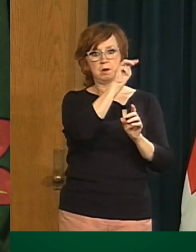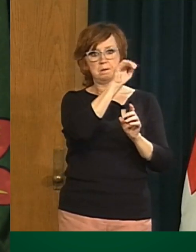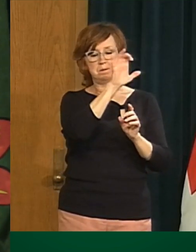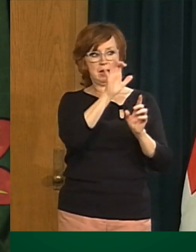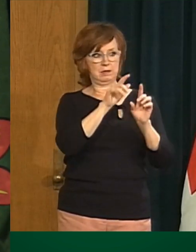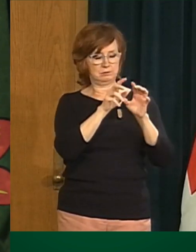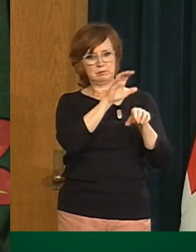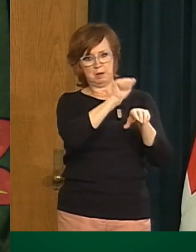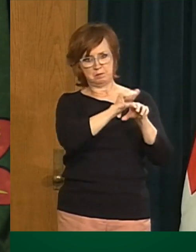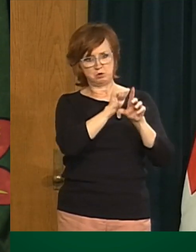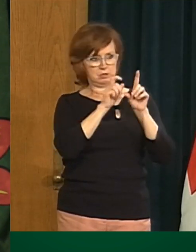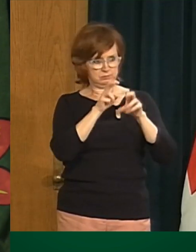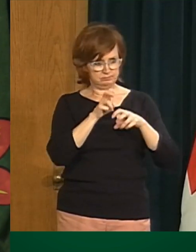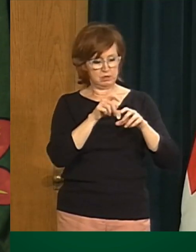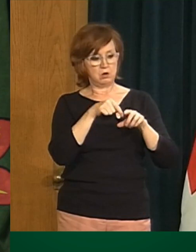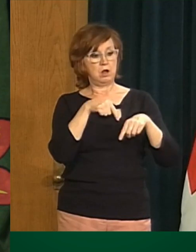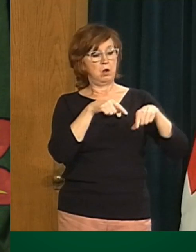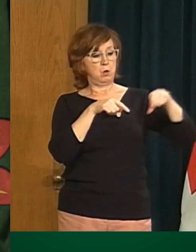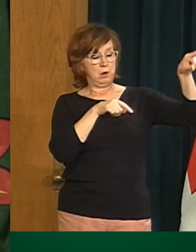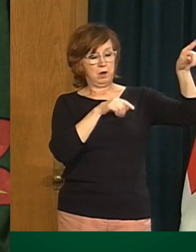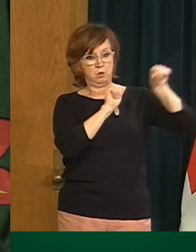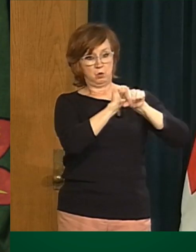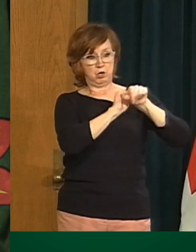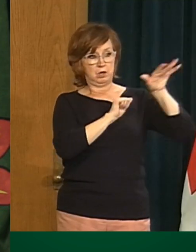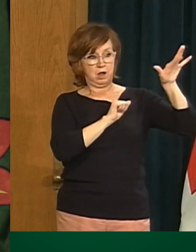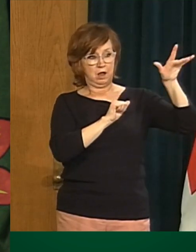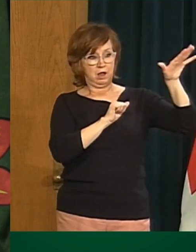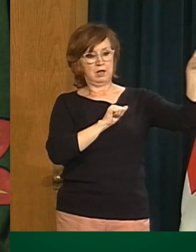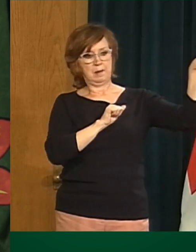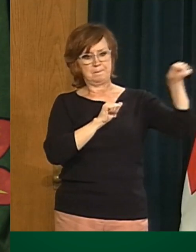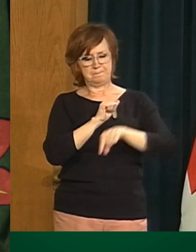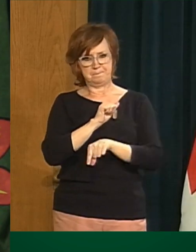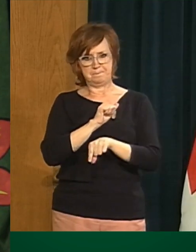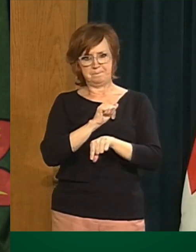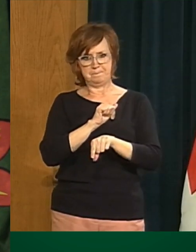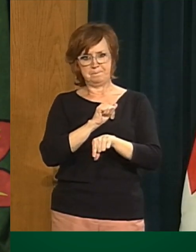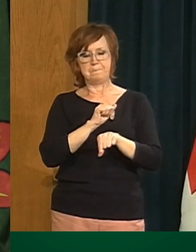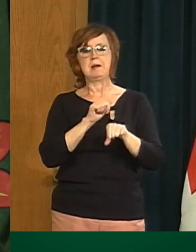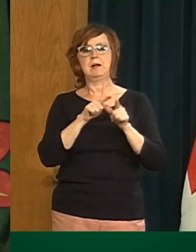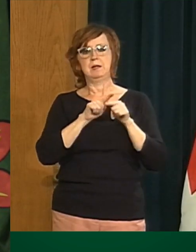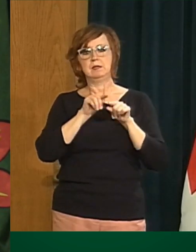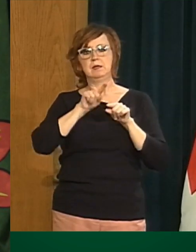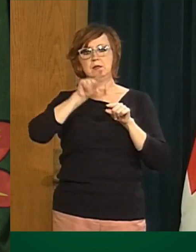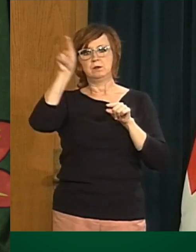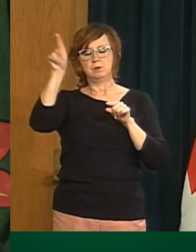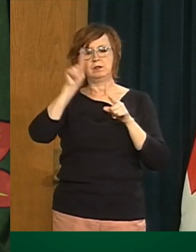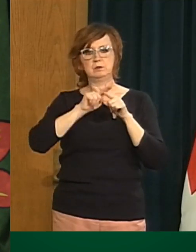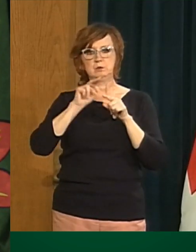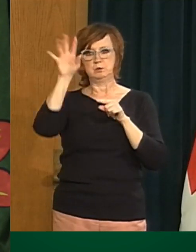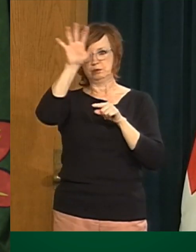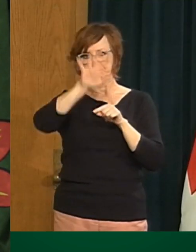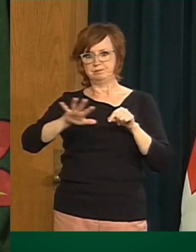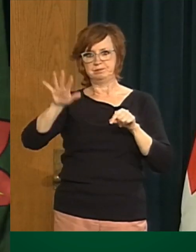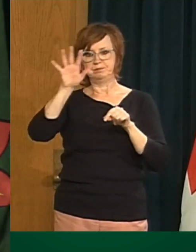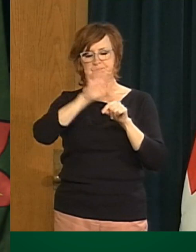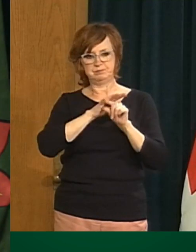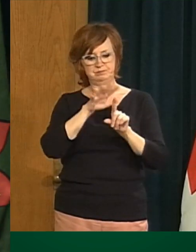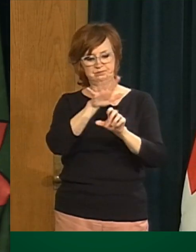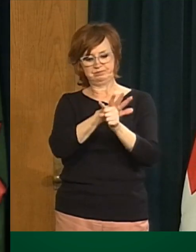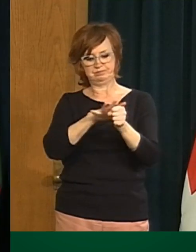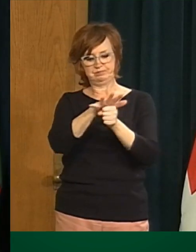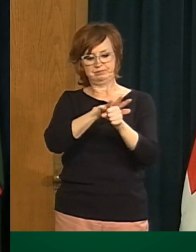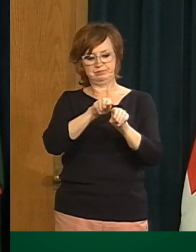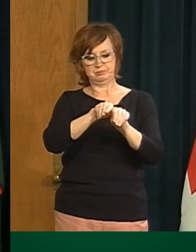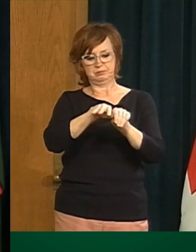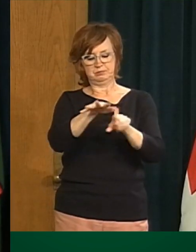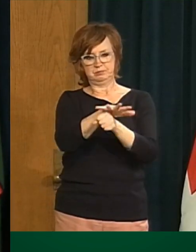Dr. Shahab, you may correct anything I say on the medical front. But have we failed in any way? No, most